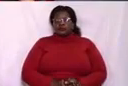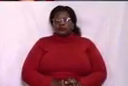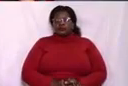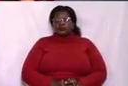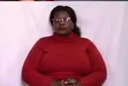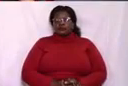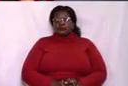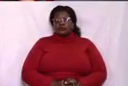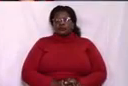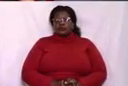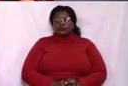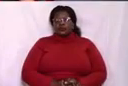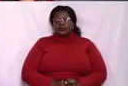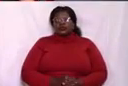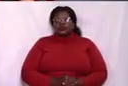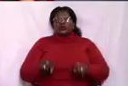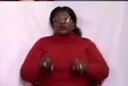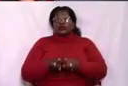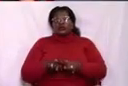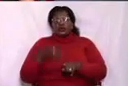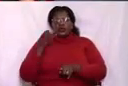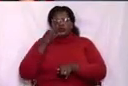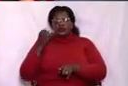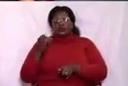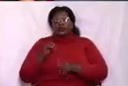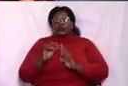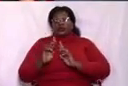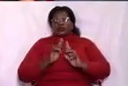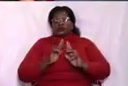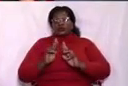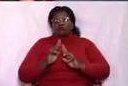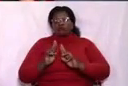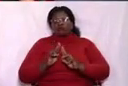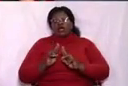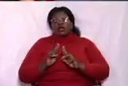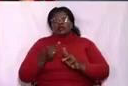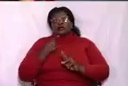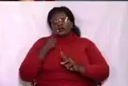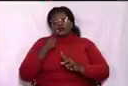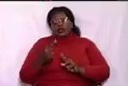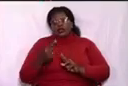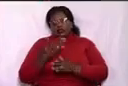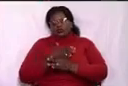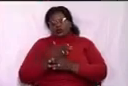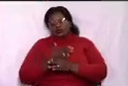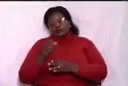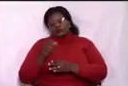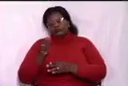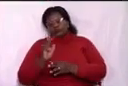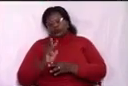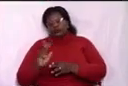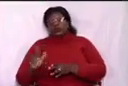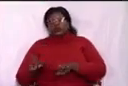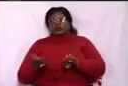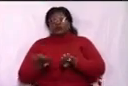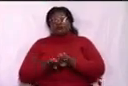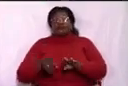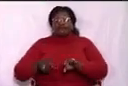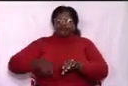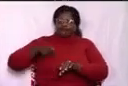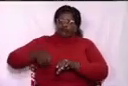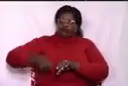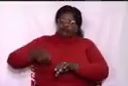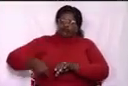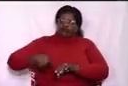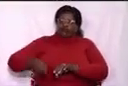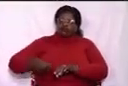other, because you are in the manufacturing industry or tailoring. You